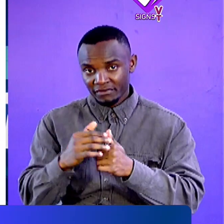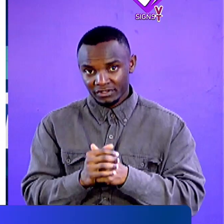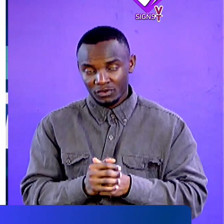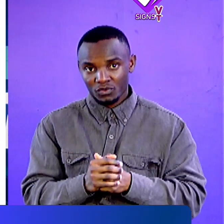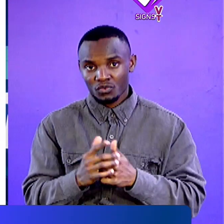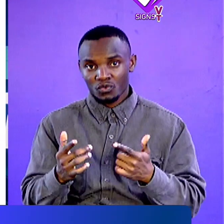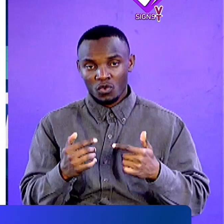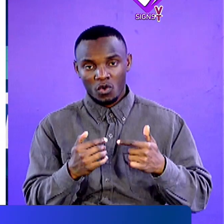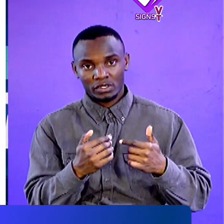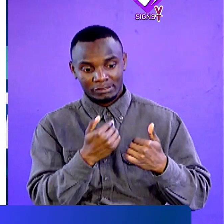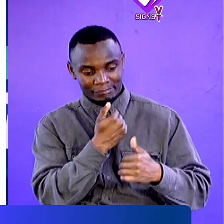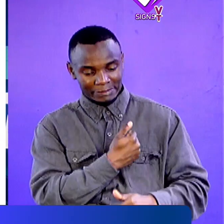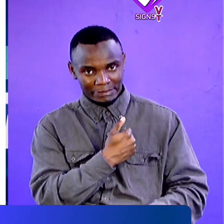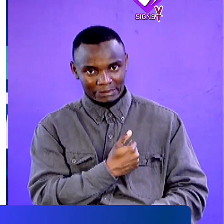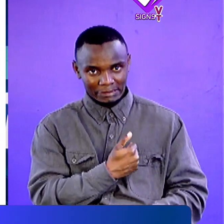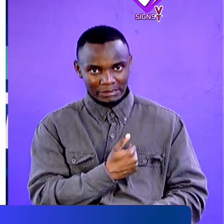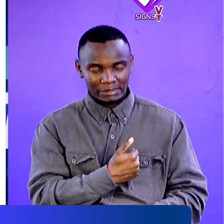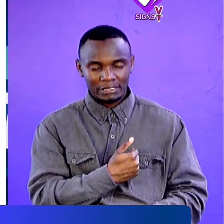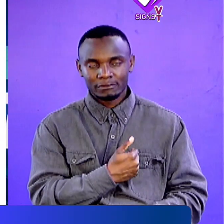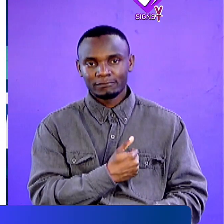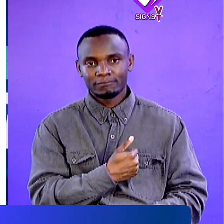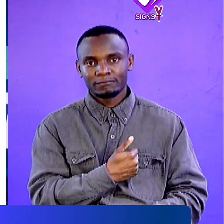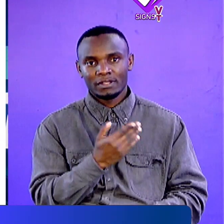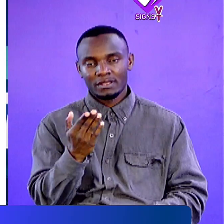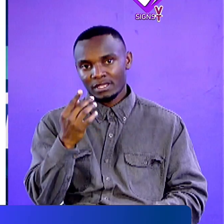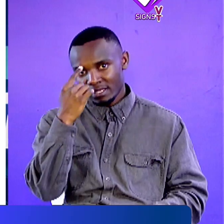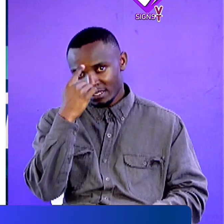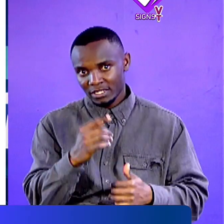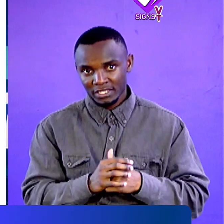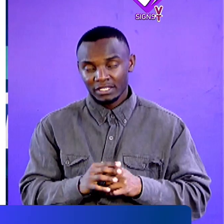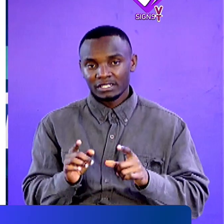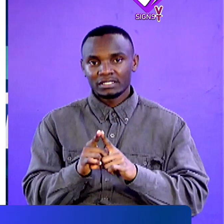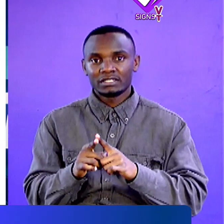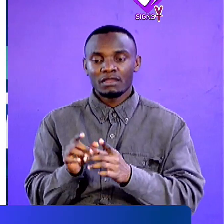3 of the Nation. Quite harrowing indeed. And sacked judge